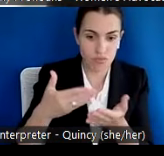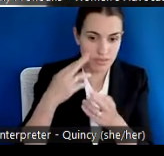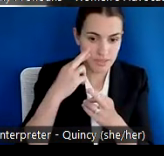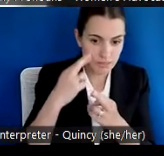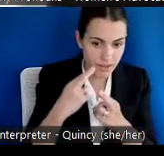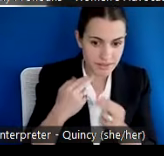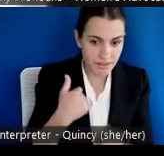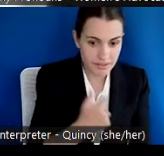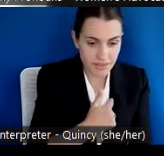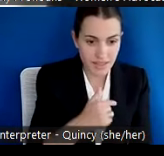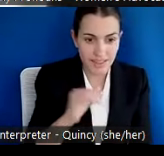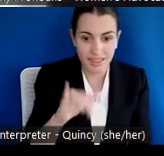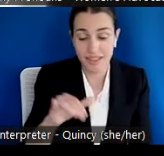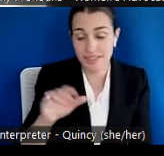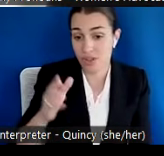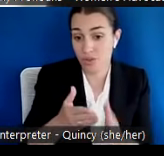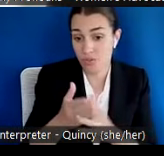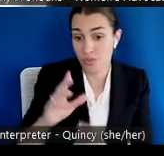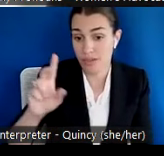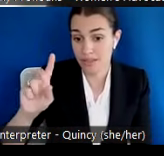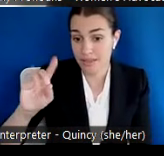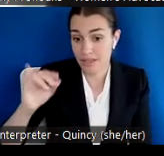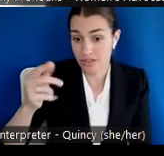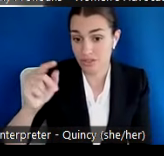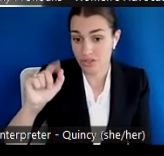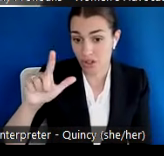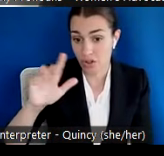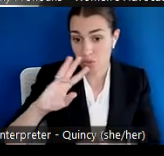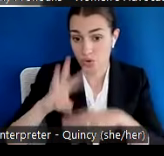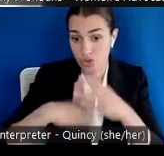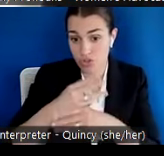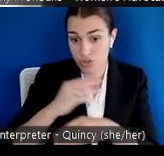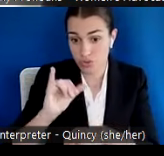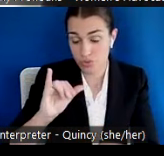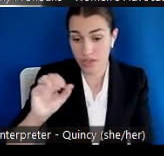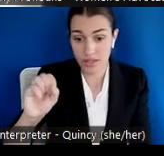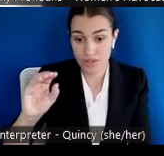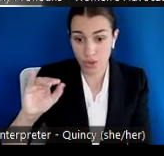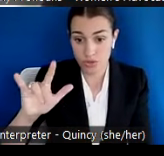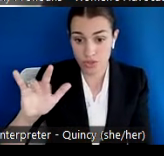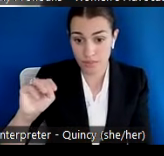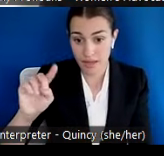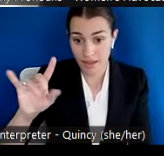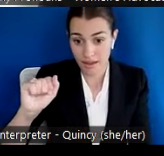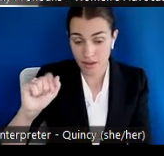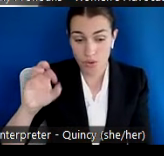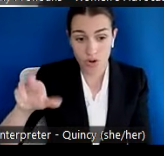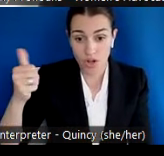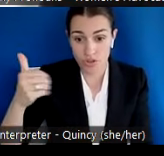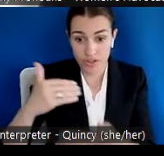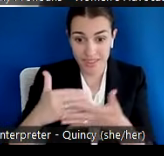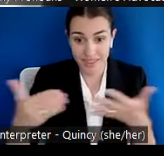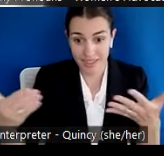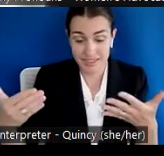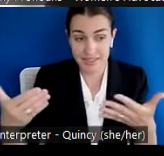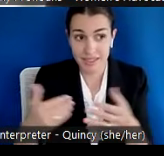extends to the digital world too. So making sure that we're not using social media or other things on our phones